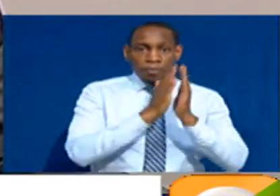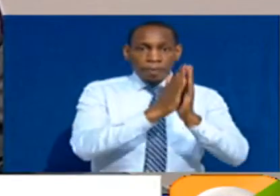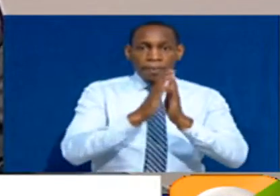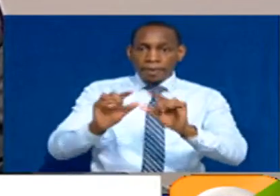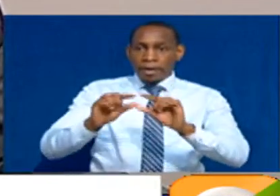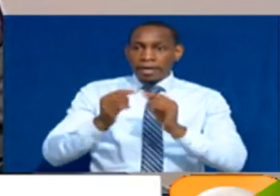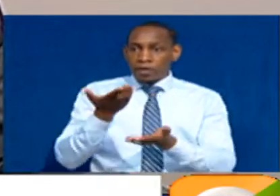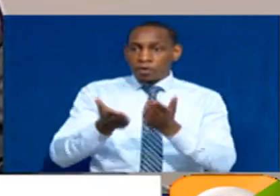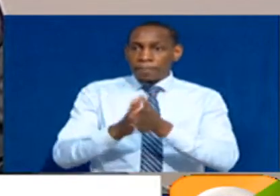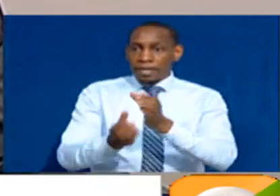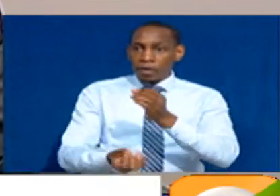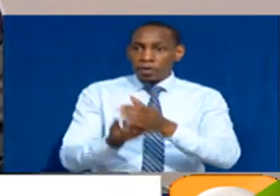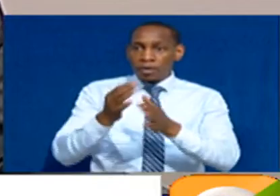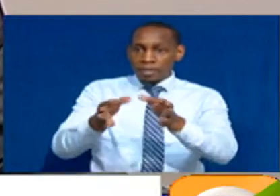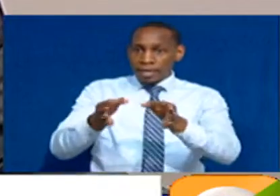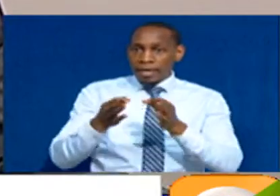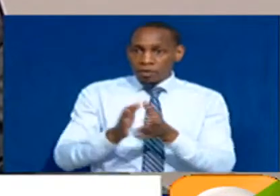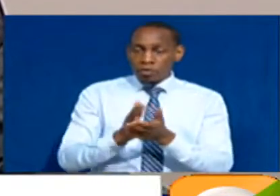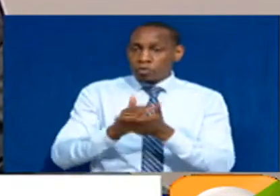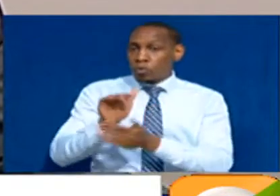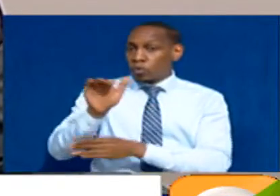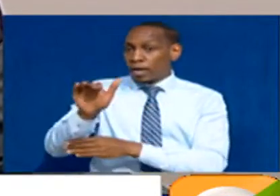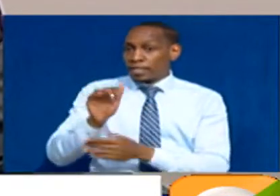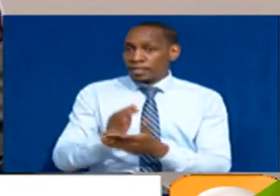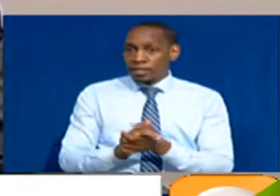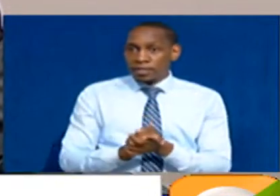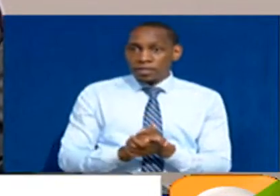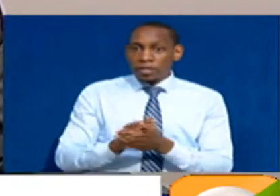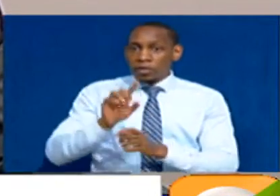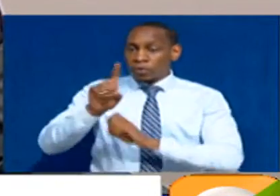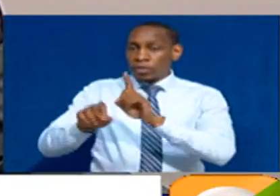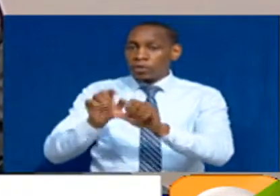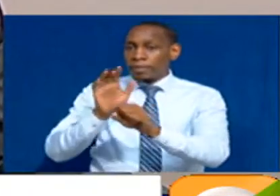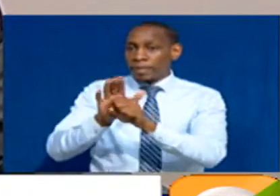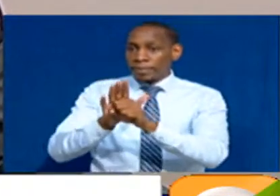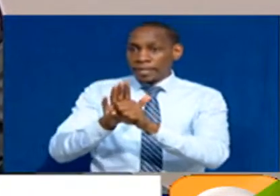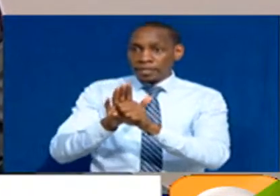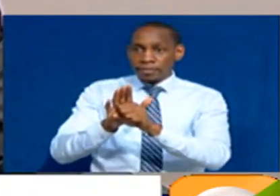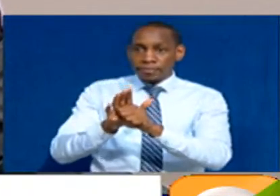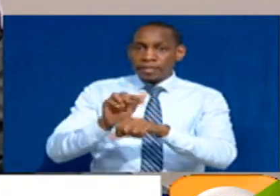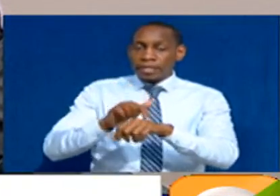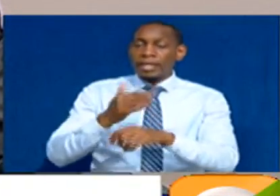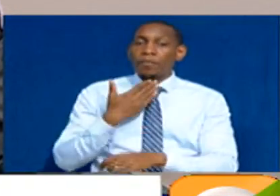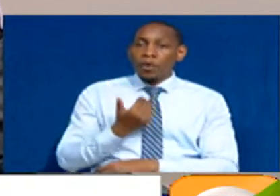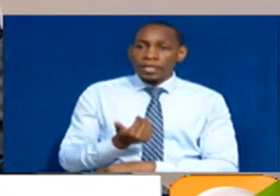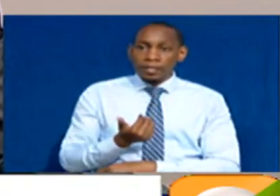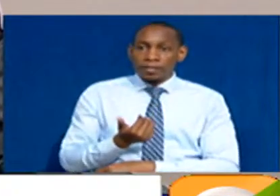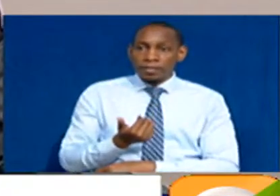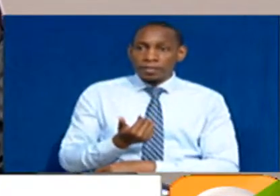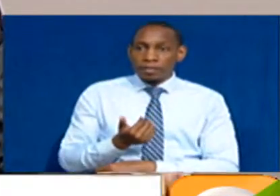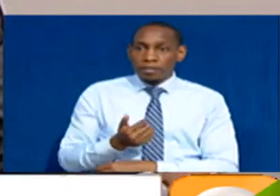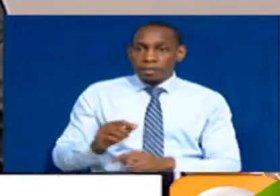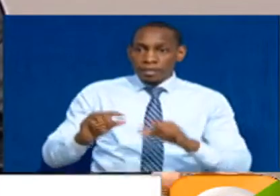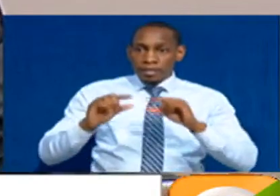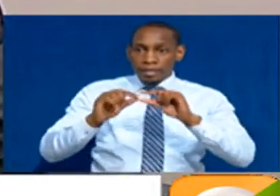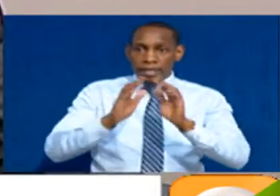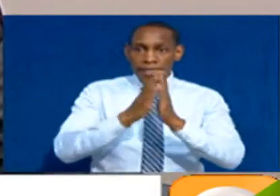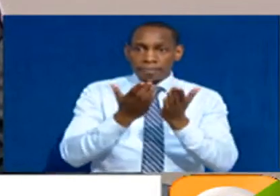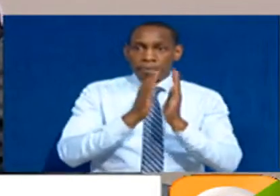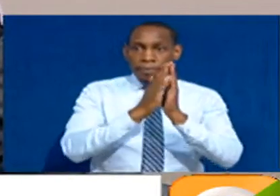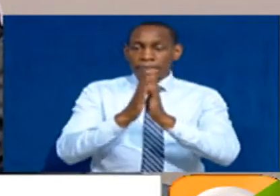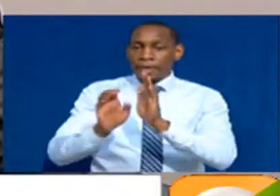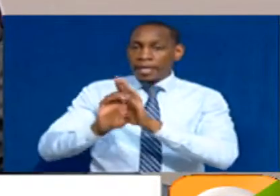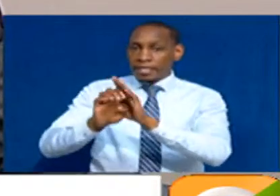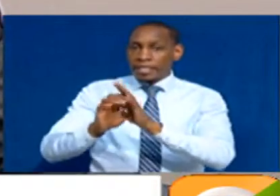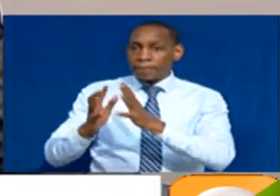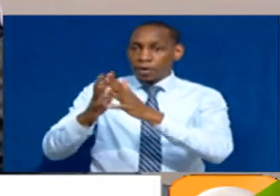than to open an offshore account. You are asked actually more questions when you want to get a library card, for example, in the